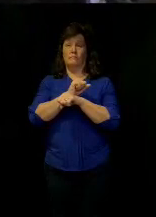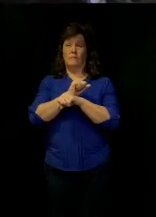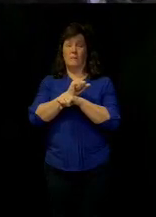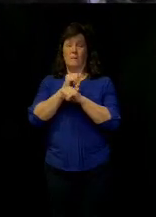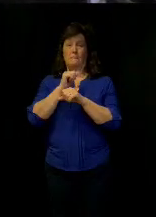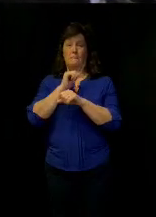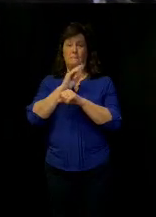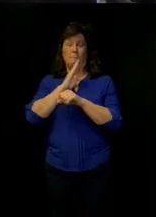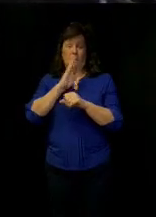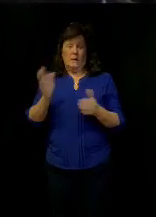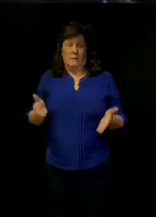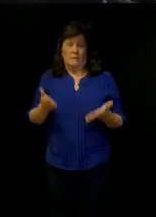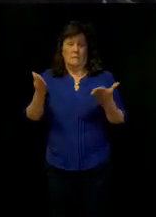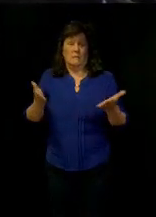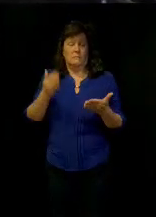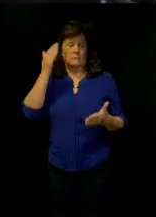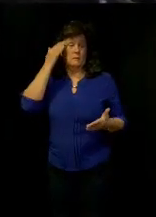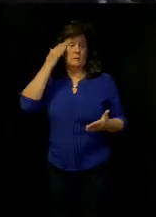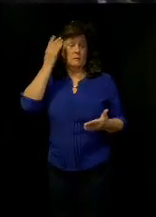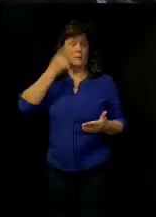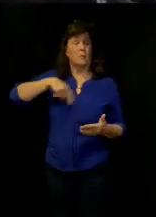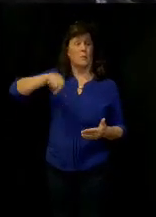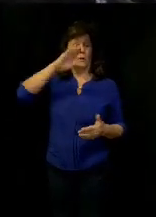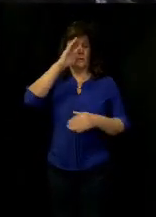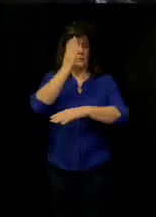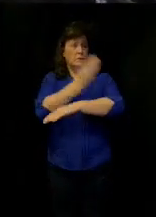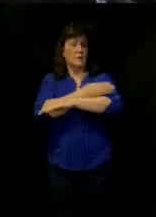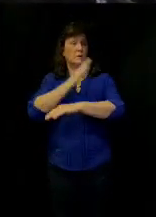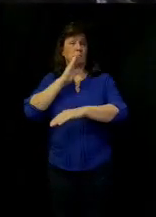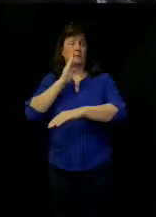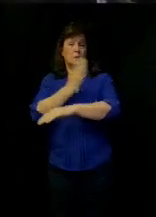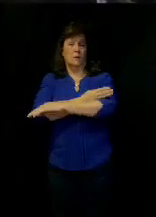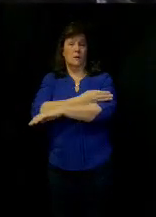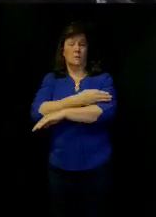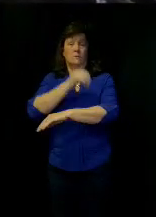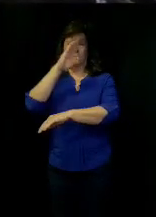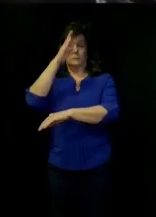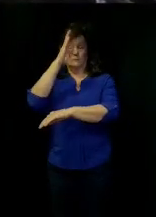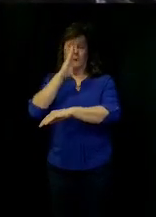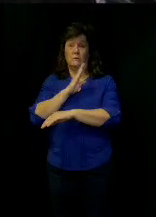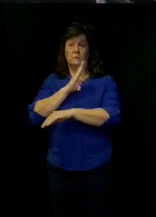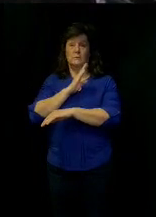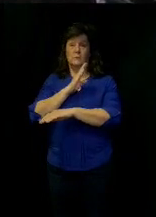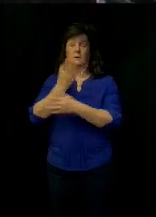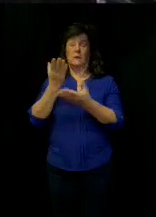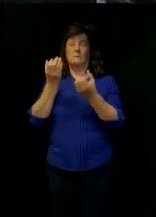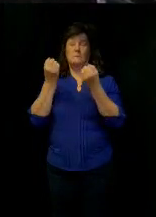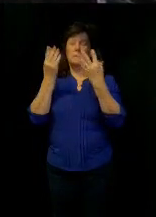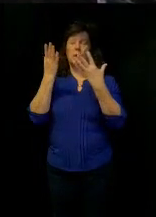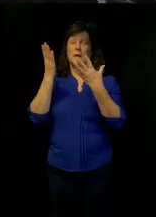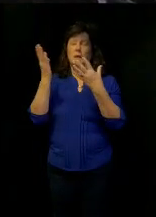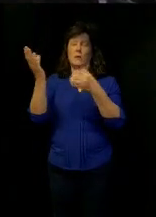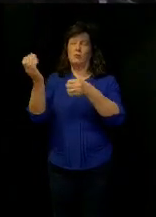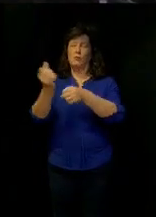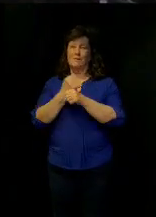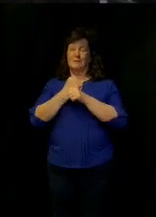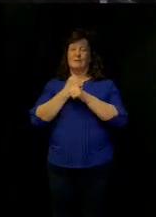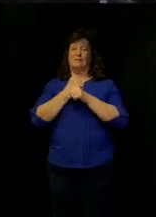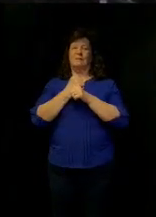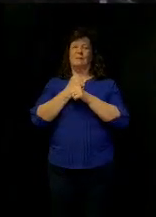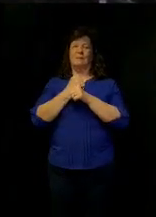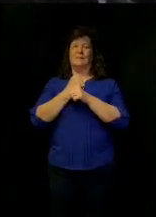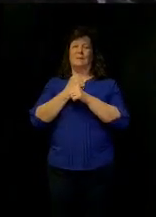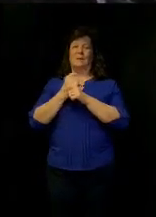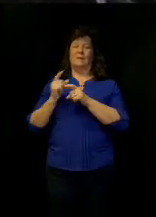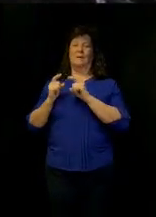encouraged, knowing that we are sons of God. For as many as received Him, to them, He gave